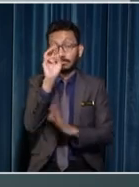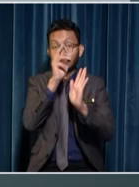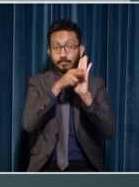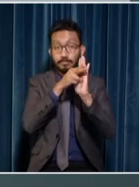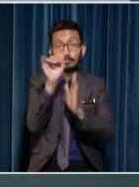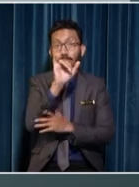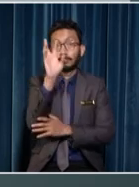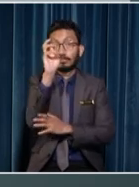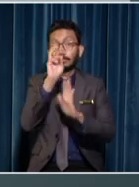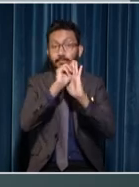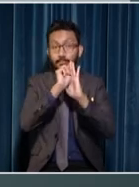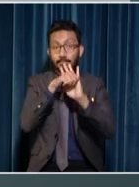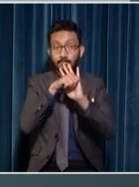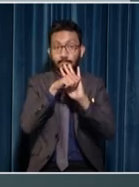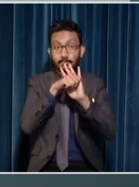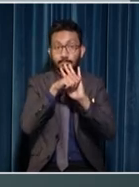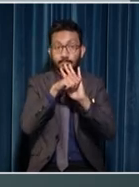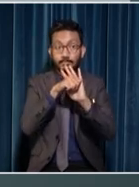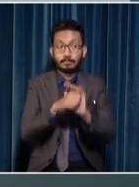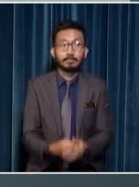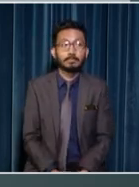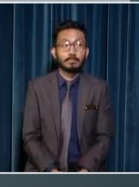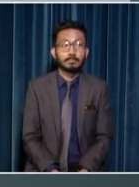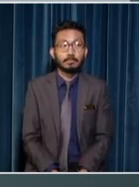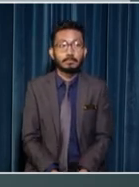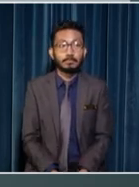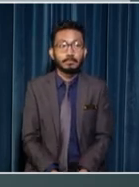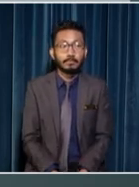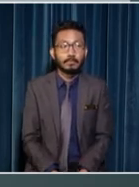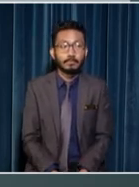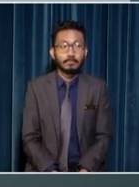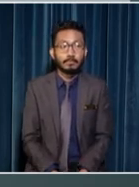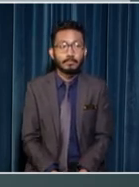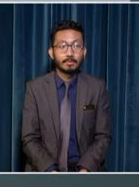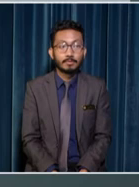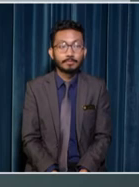1 hour equals 60 minutes.